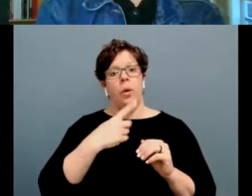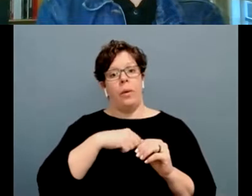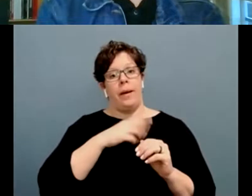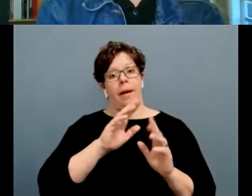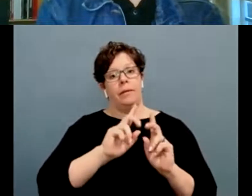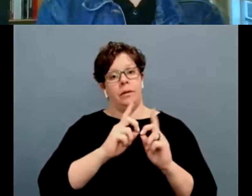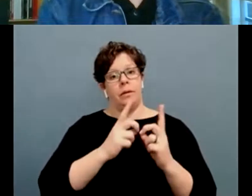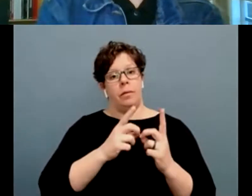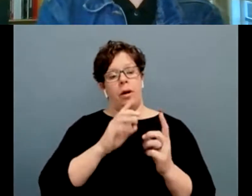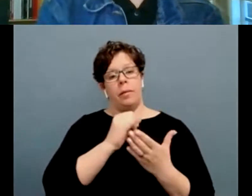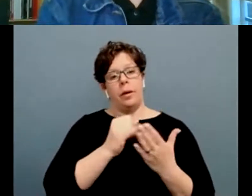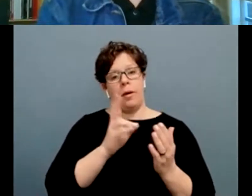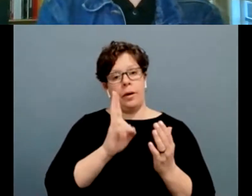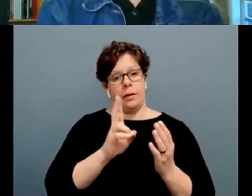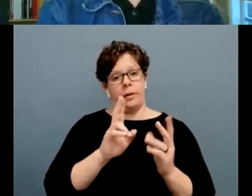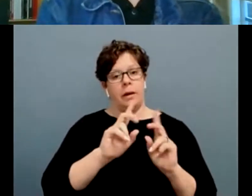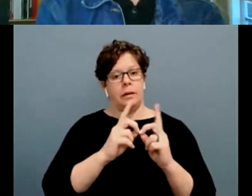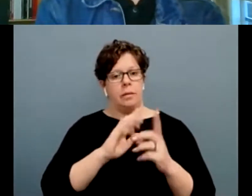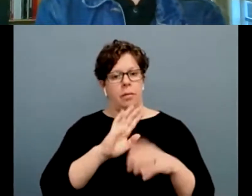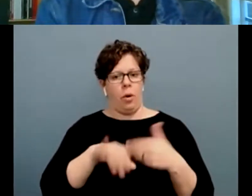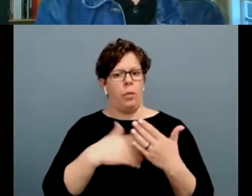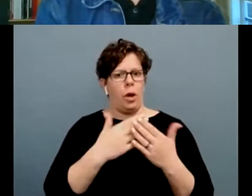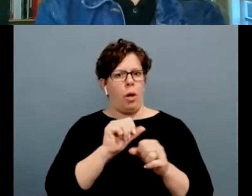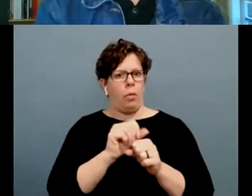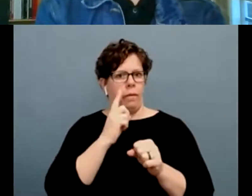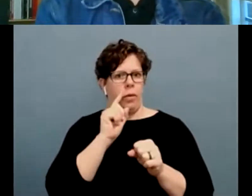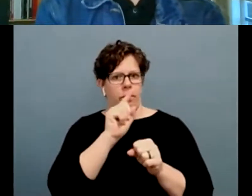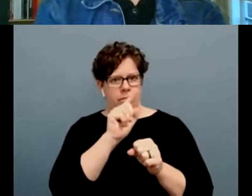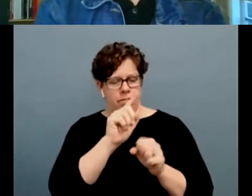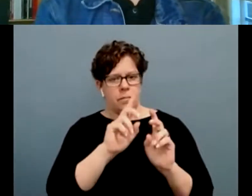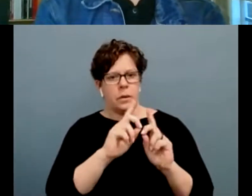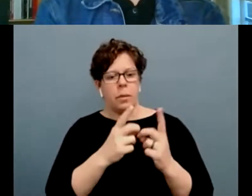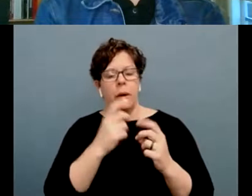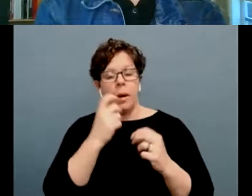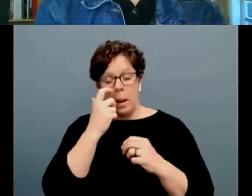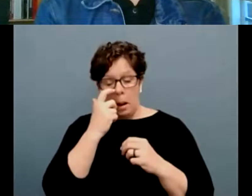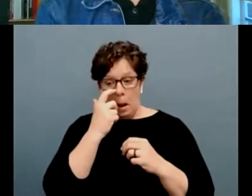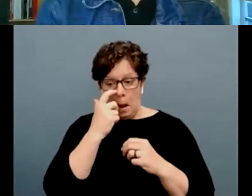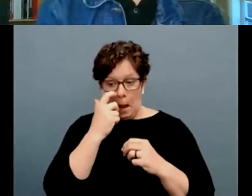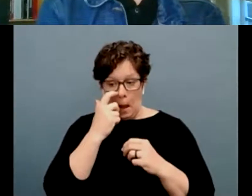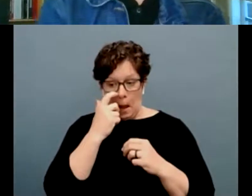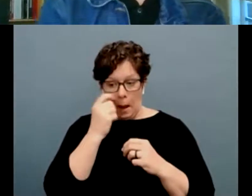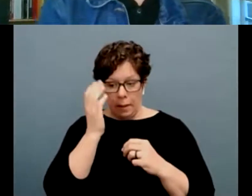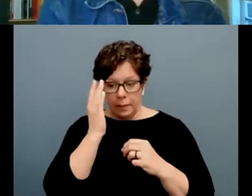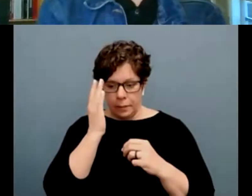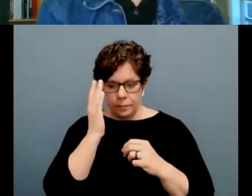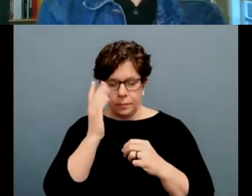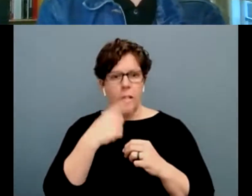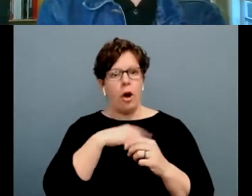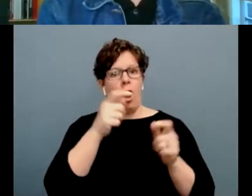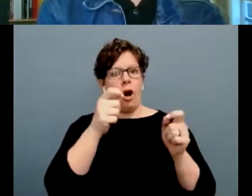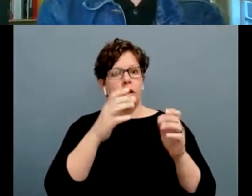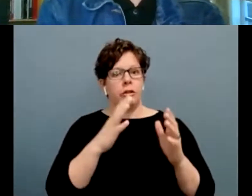Arts and History, which is the department we all work in. And it was the vision of